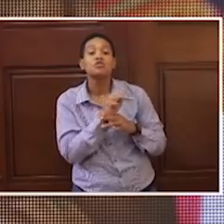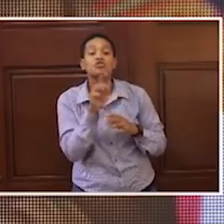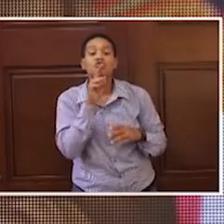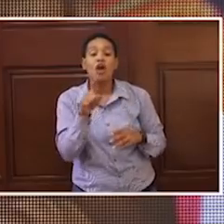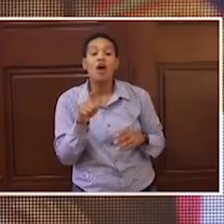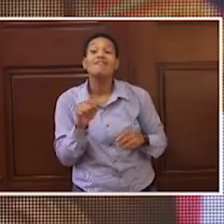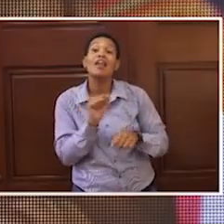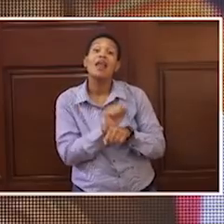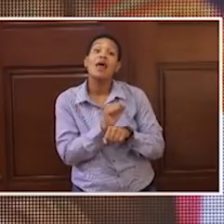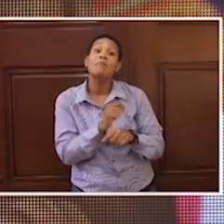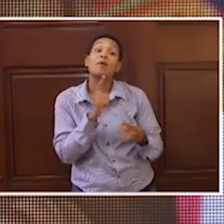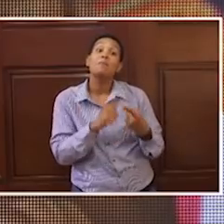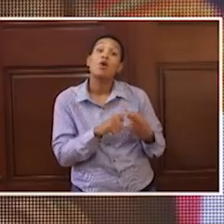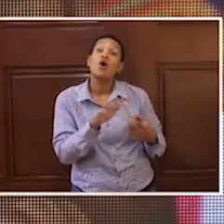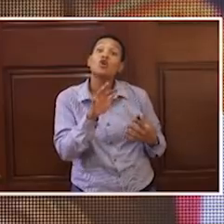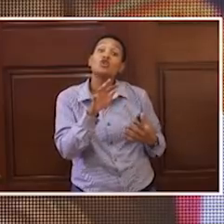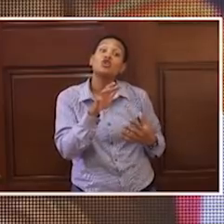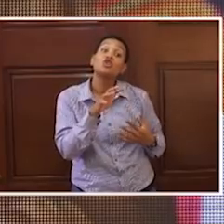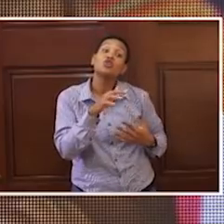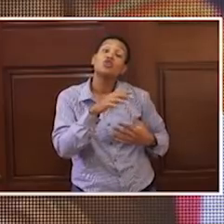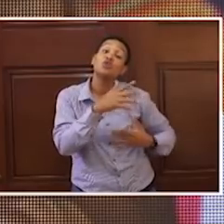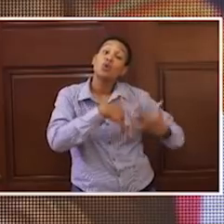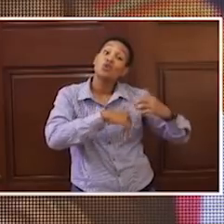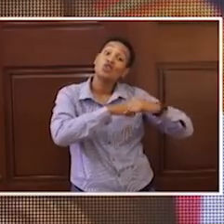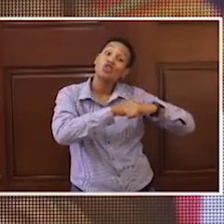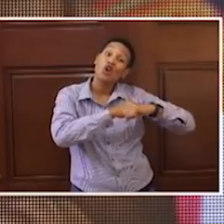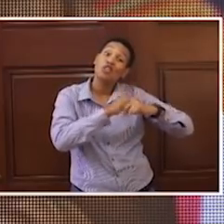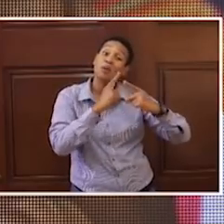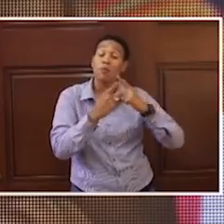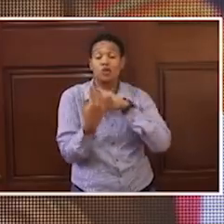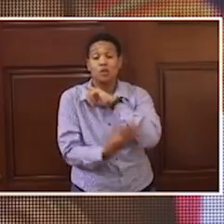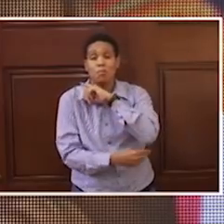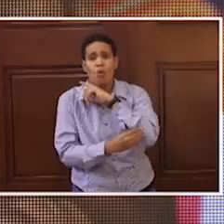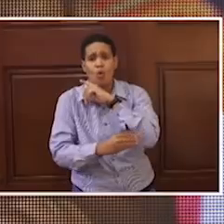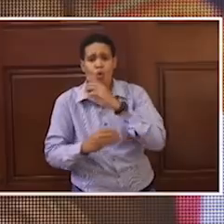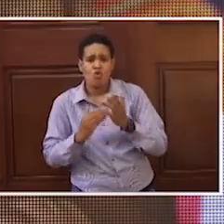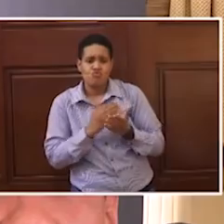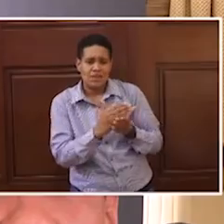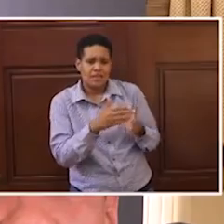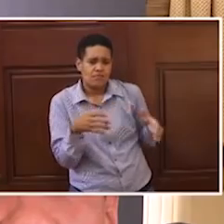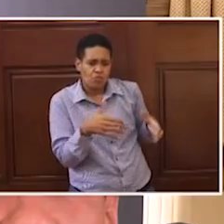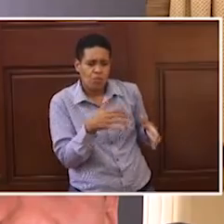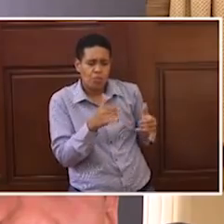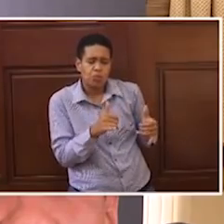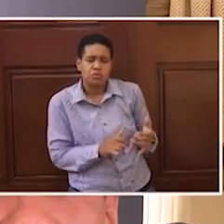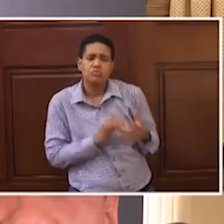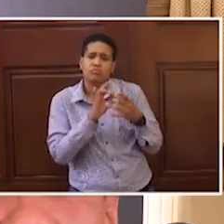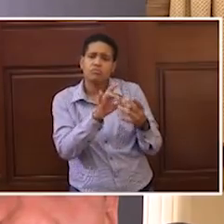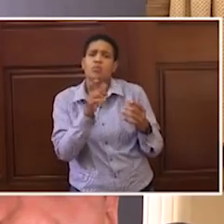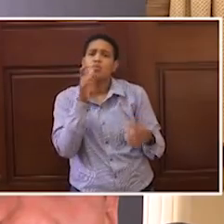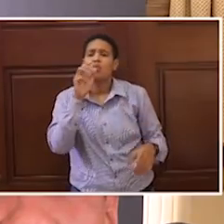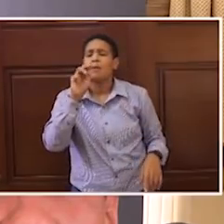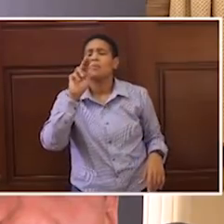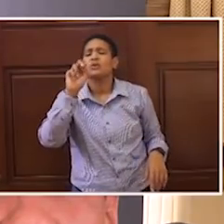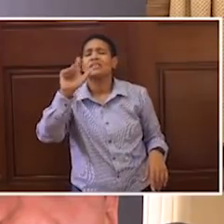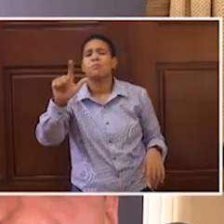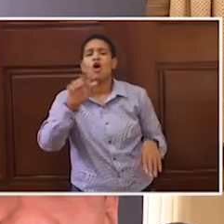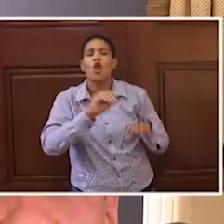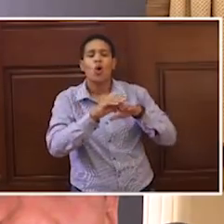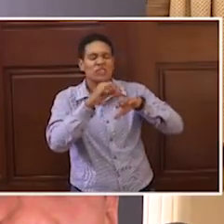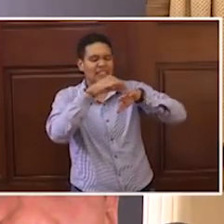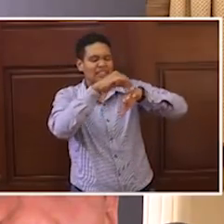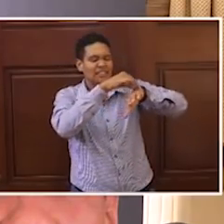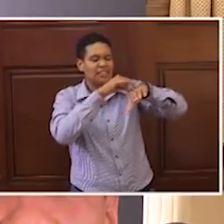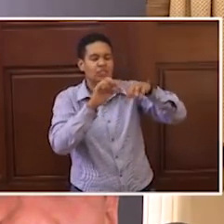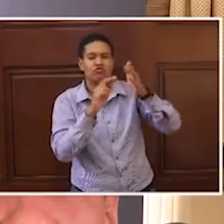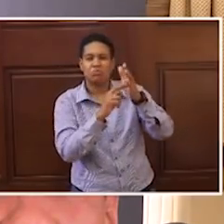Social Security and the poor relief, which ties in to the municipal council. So once you reach out to